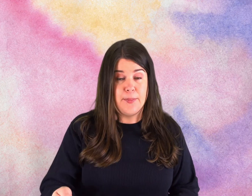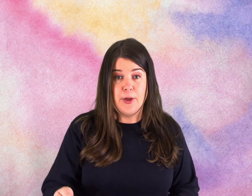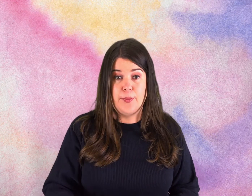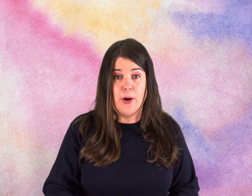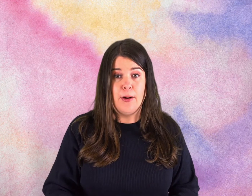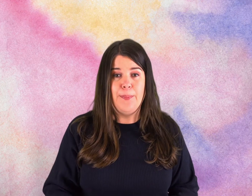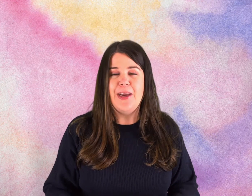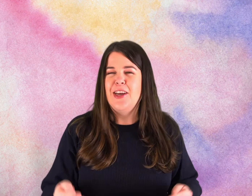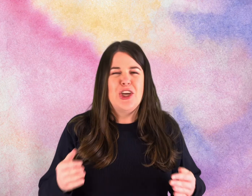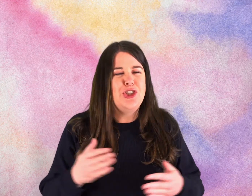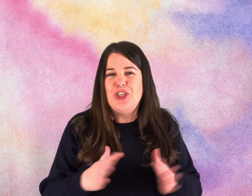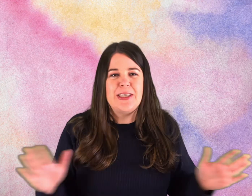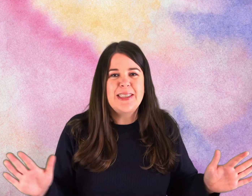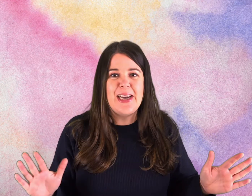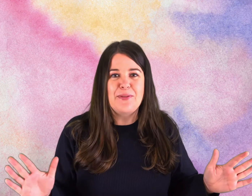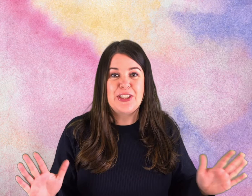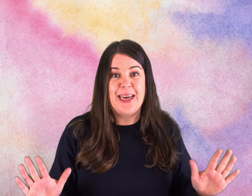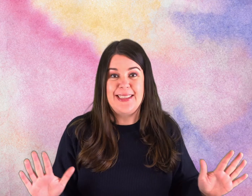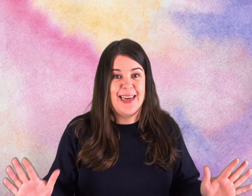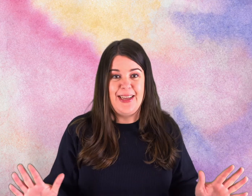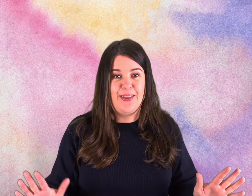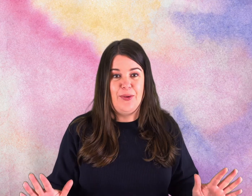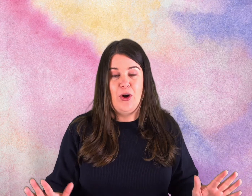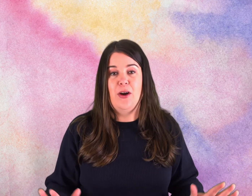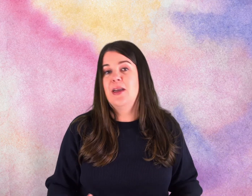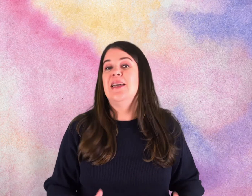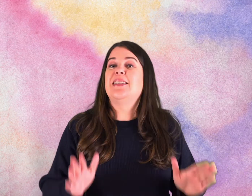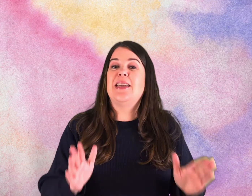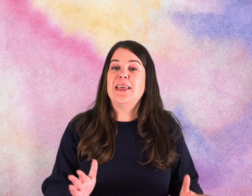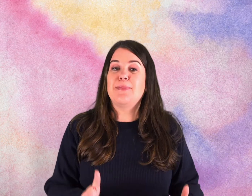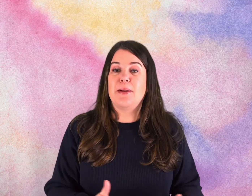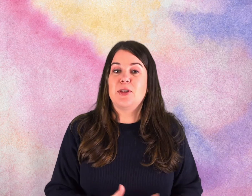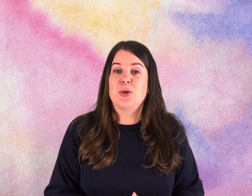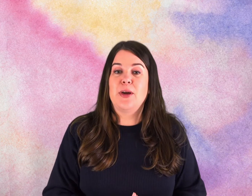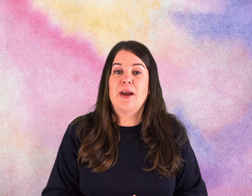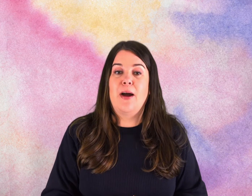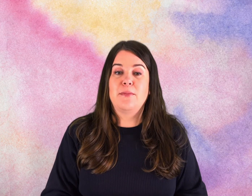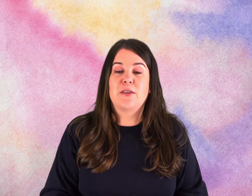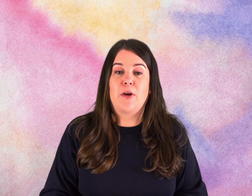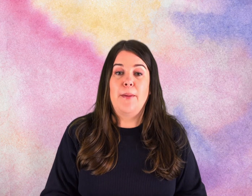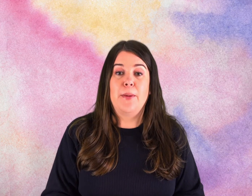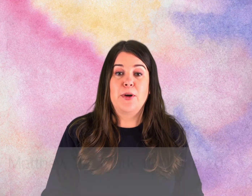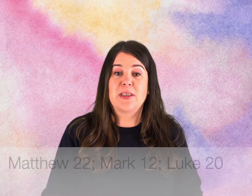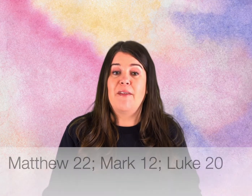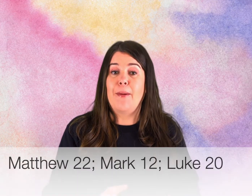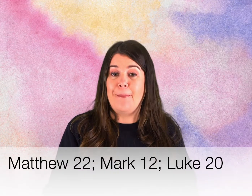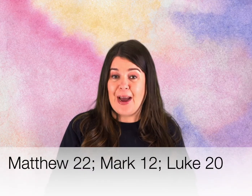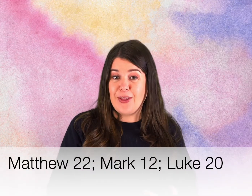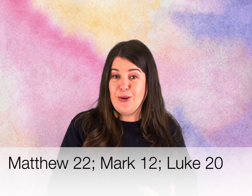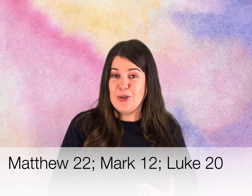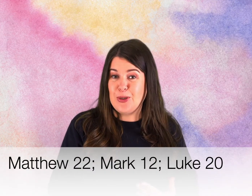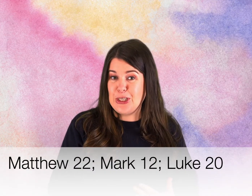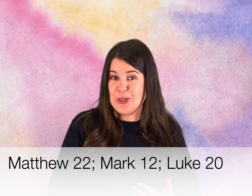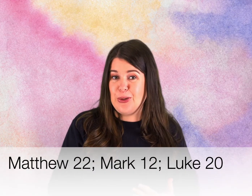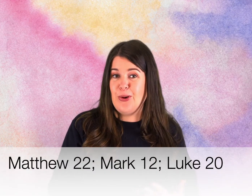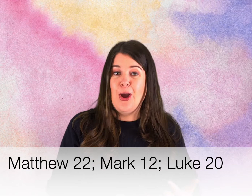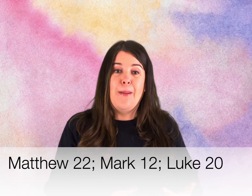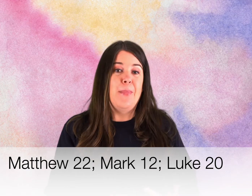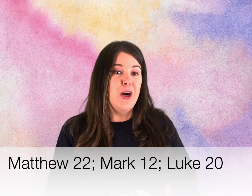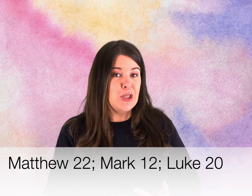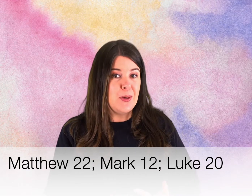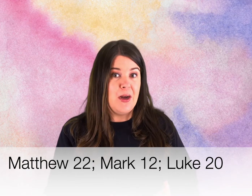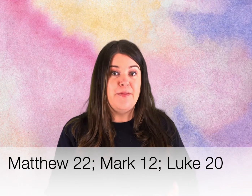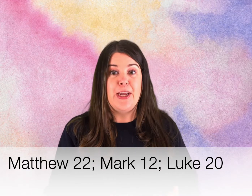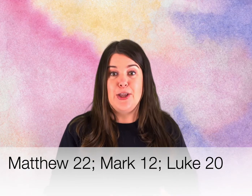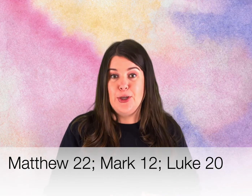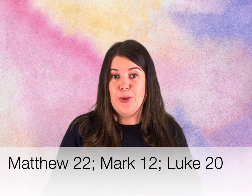saying something wrong. But Jesus never says anything wrong. Today's Bible story comes from the books of Matthew 22,